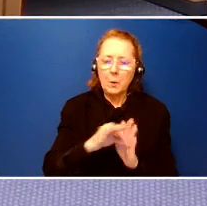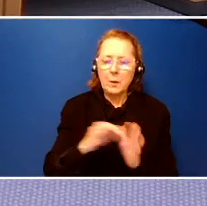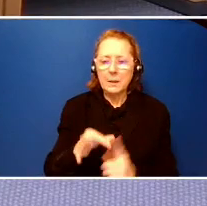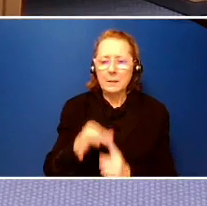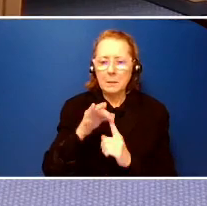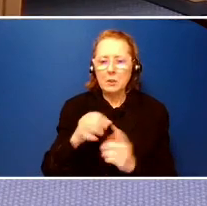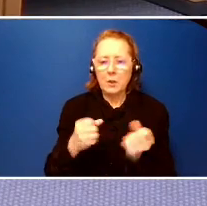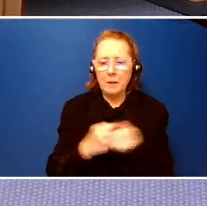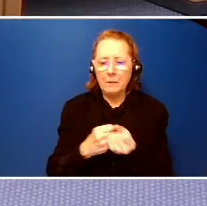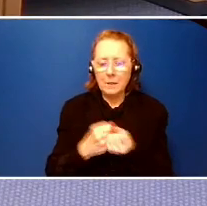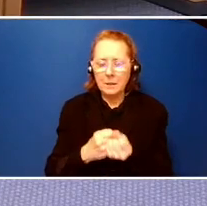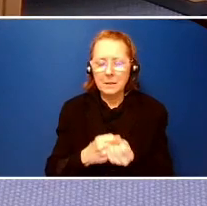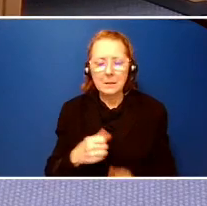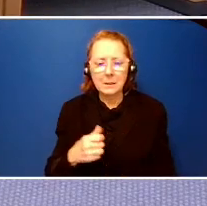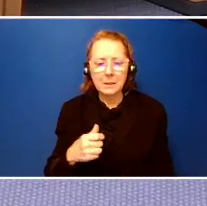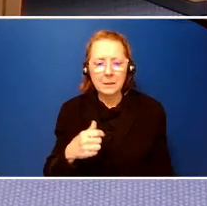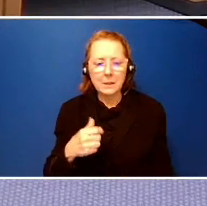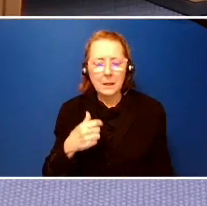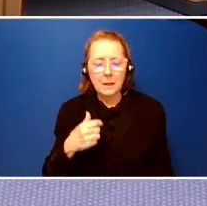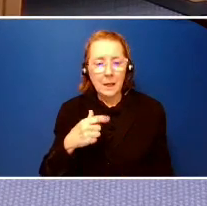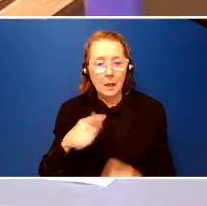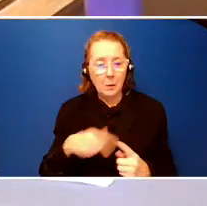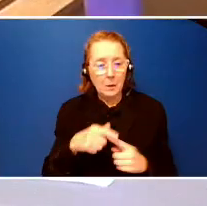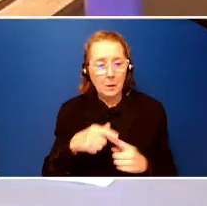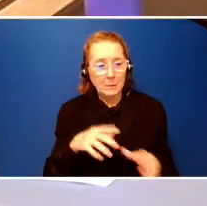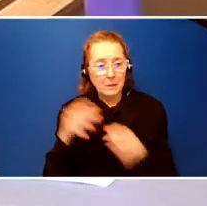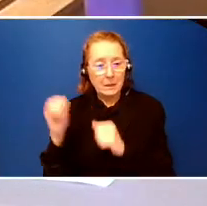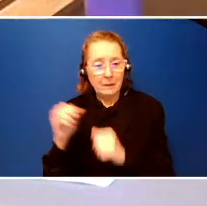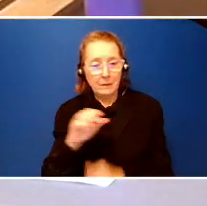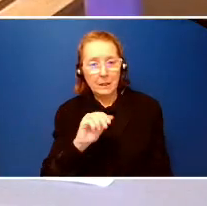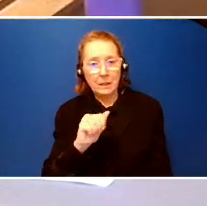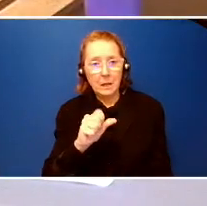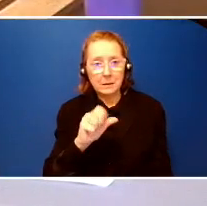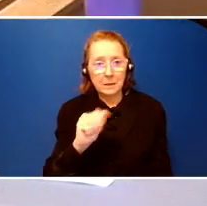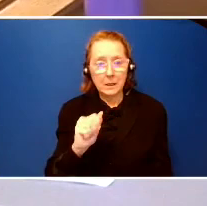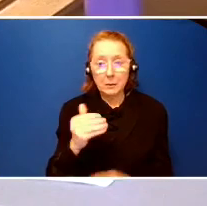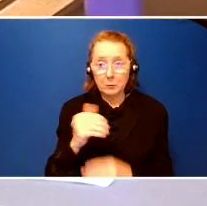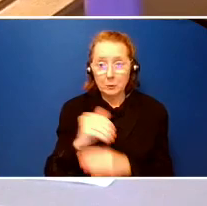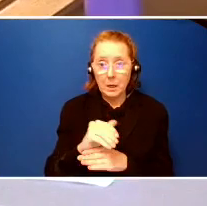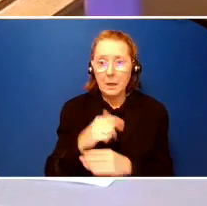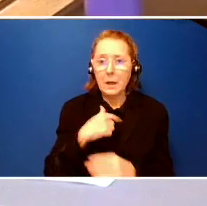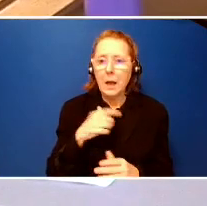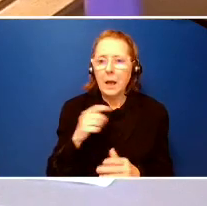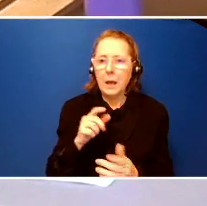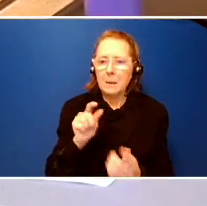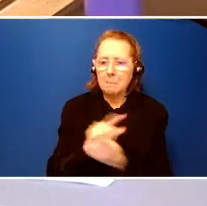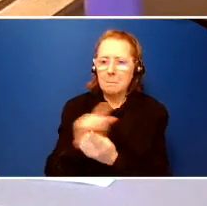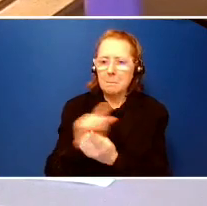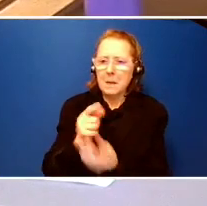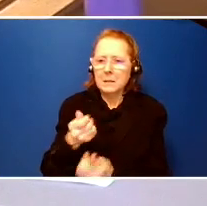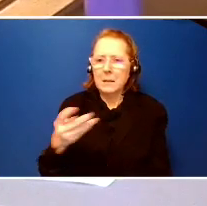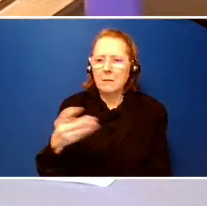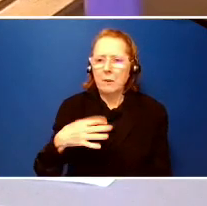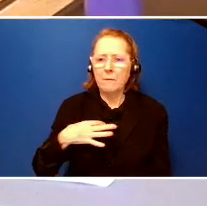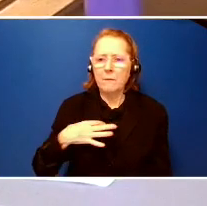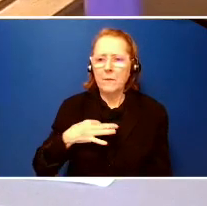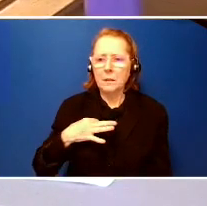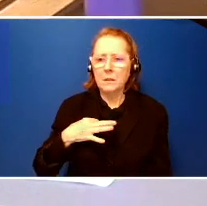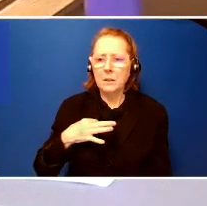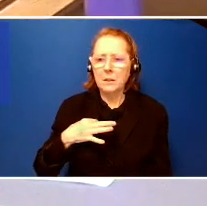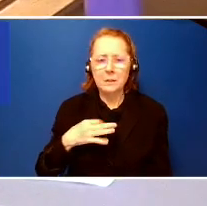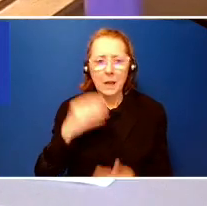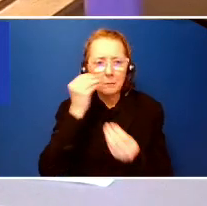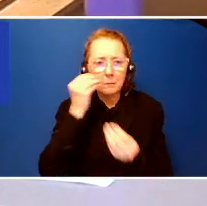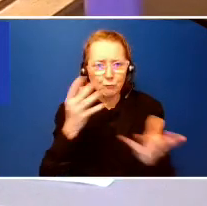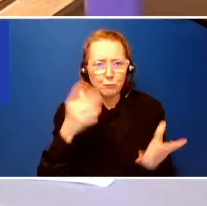Tonight, on my way out the door at CASA, I met several volunteers, and the fact is we need a lot